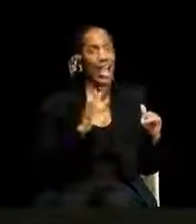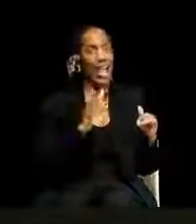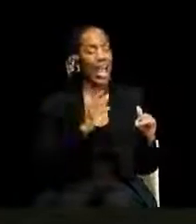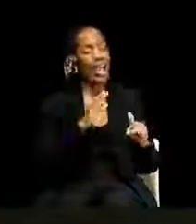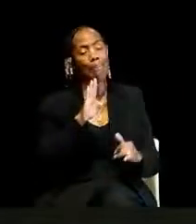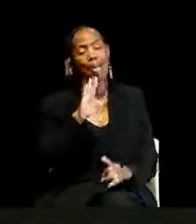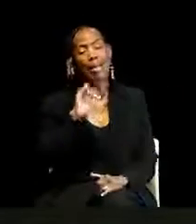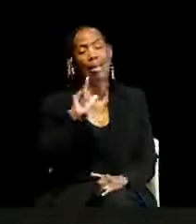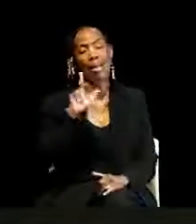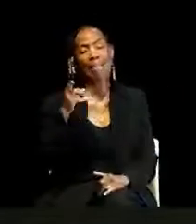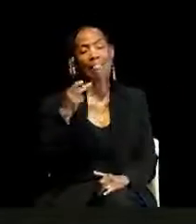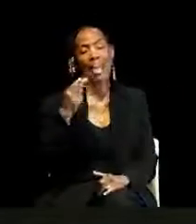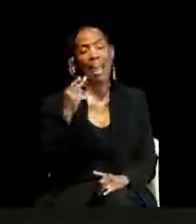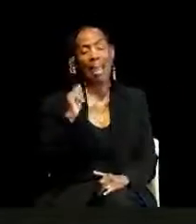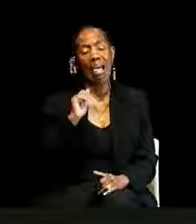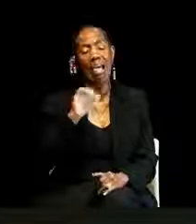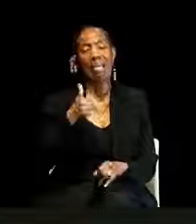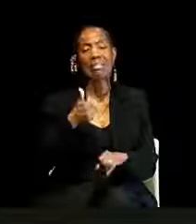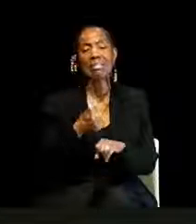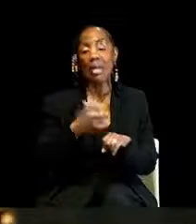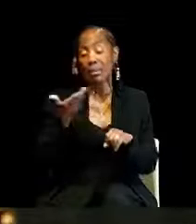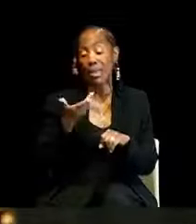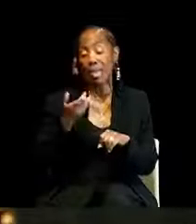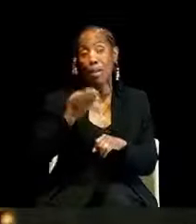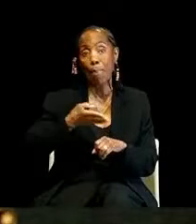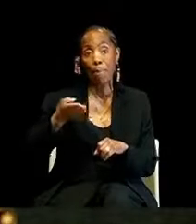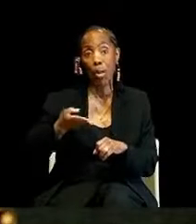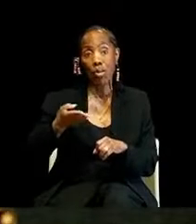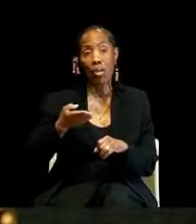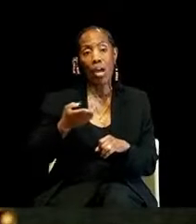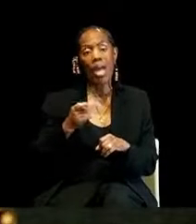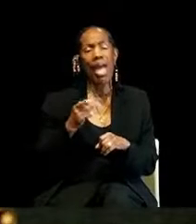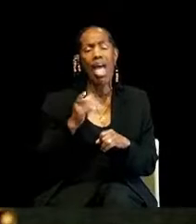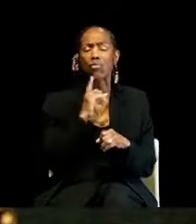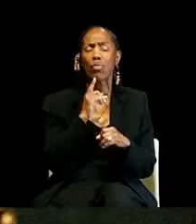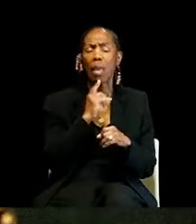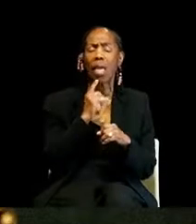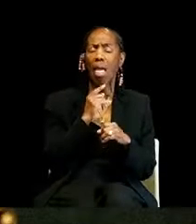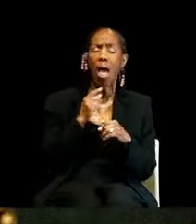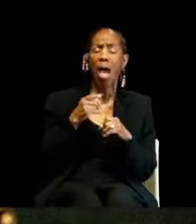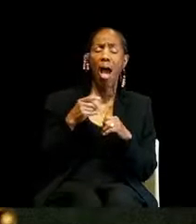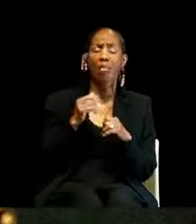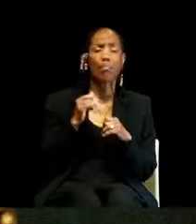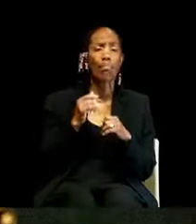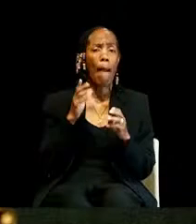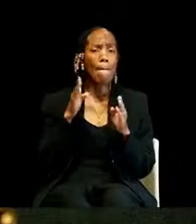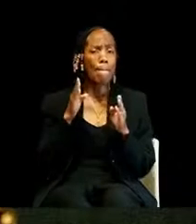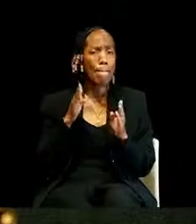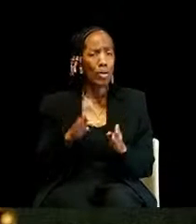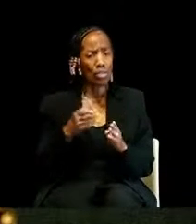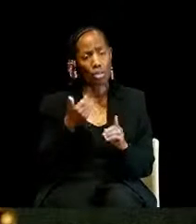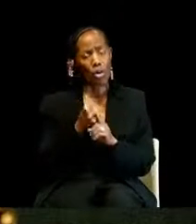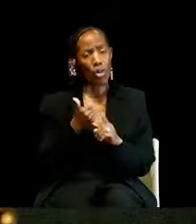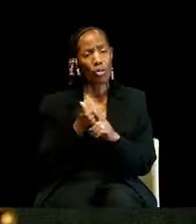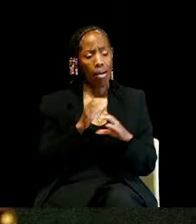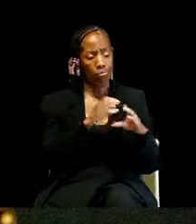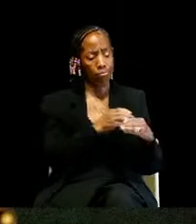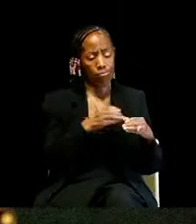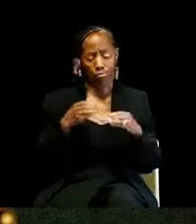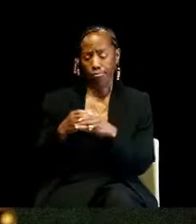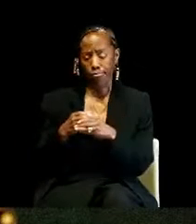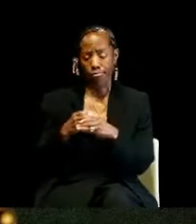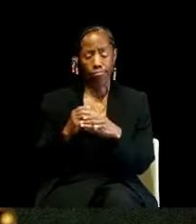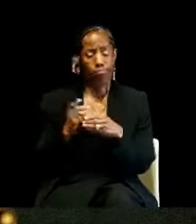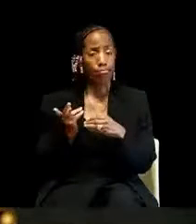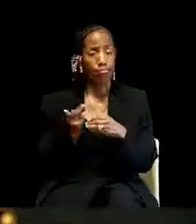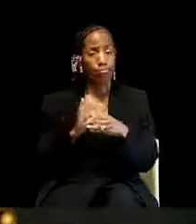Bilphena Yahwon is a Baltimore-based artist, archivist, and restorative practices practitioner born in Liberia, West Africa. Her work is concerned with the